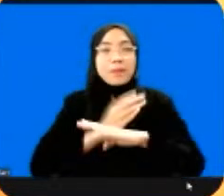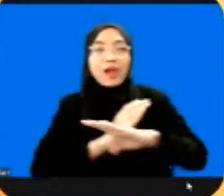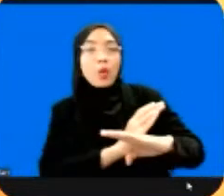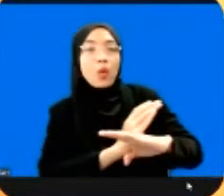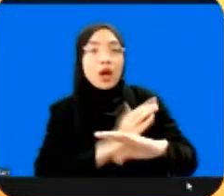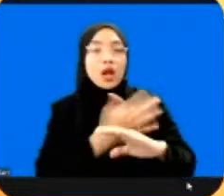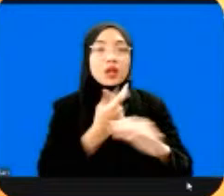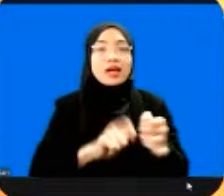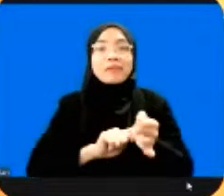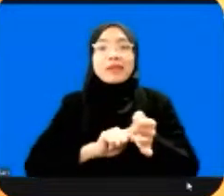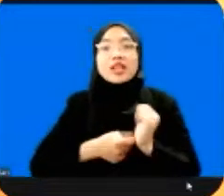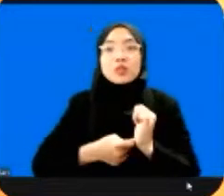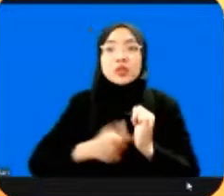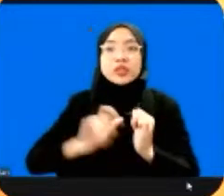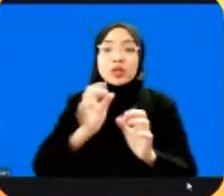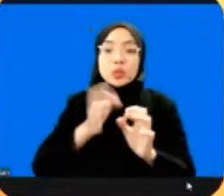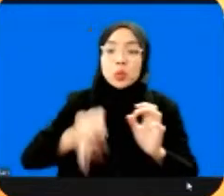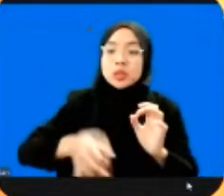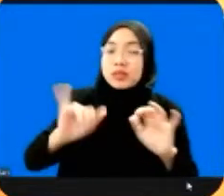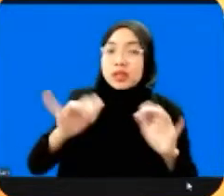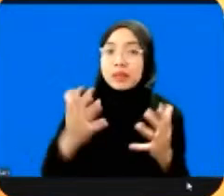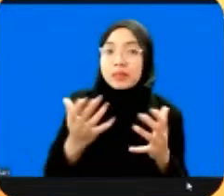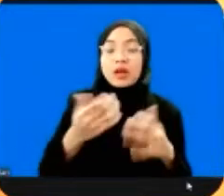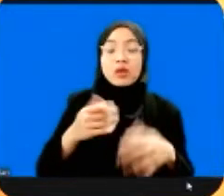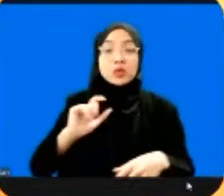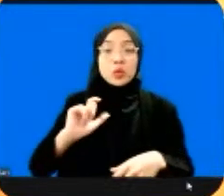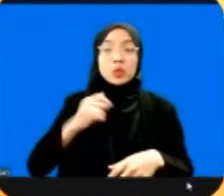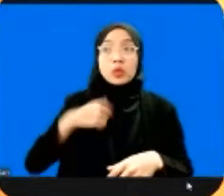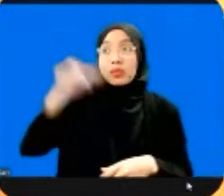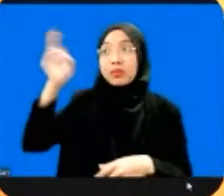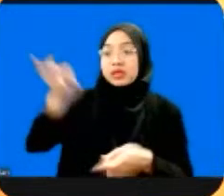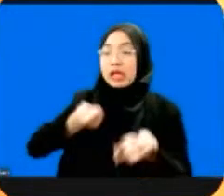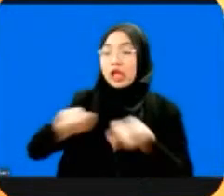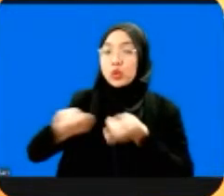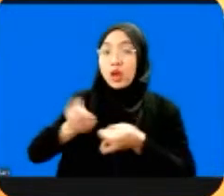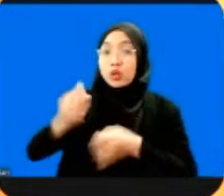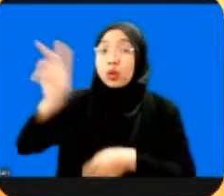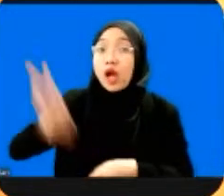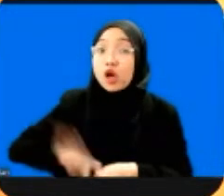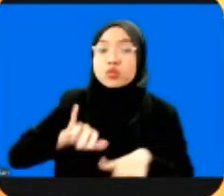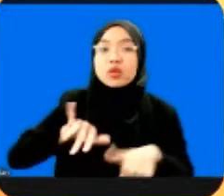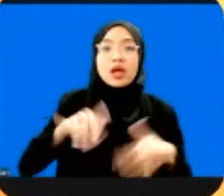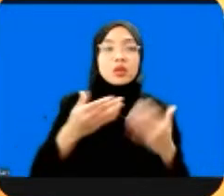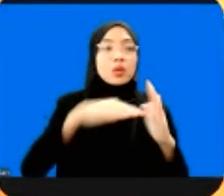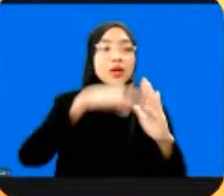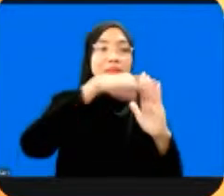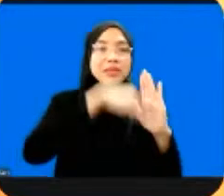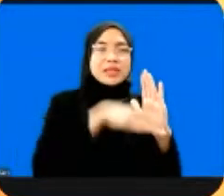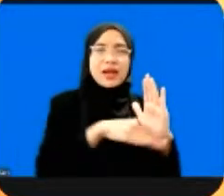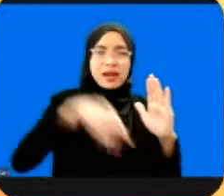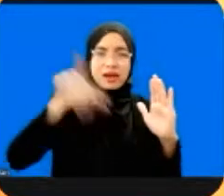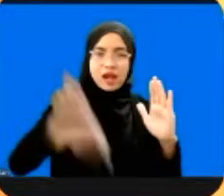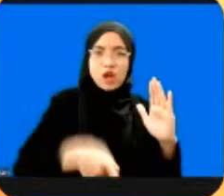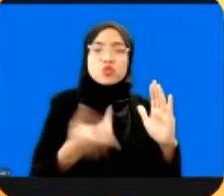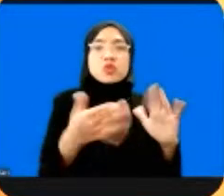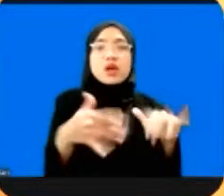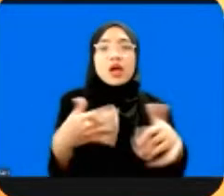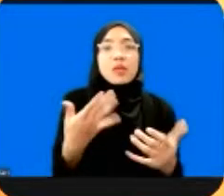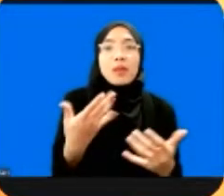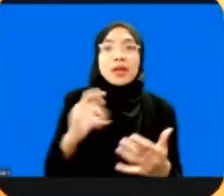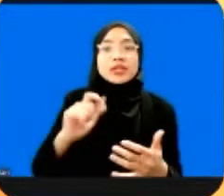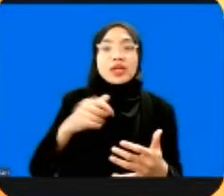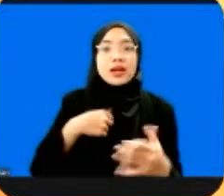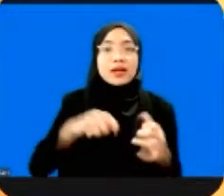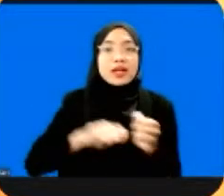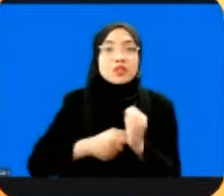Is it going to be self-regulation? Or is it going to be what we call multi-stakeholder digital literacy? So we're very happy